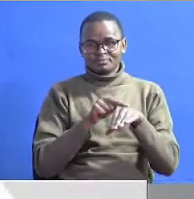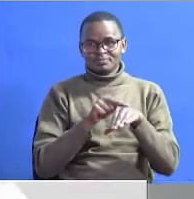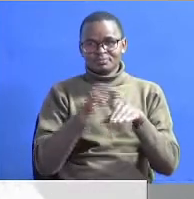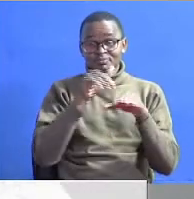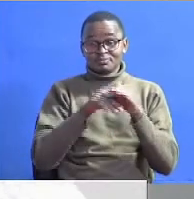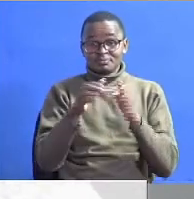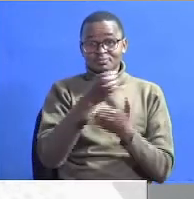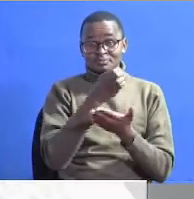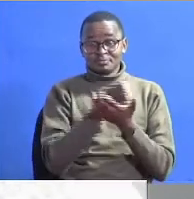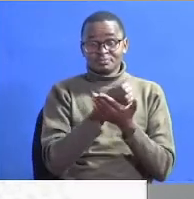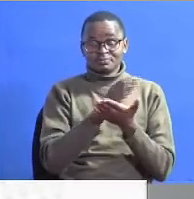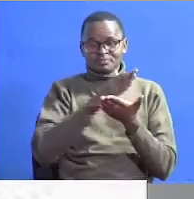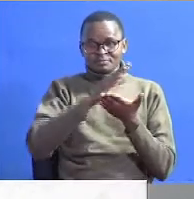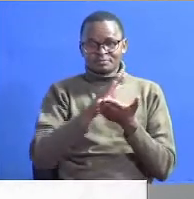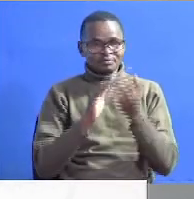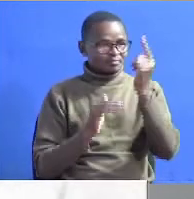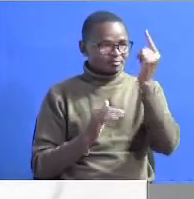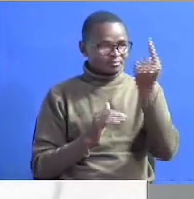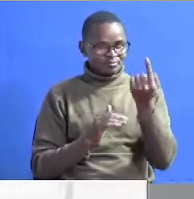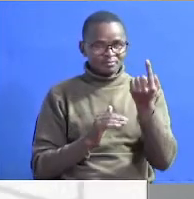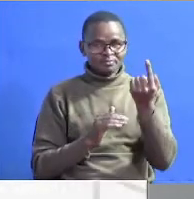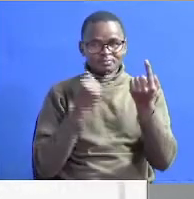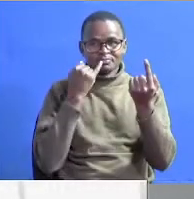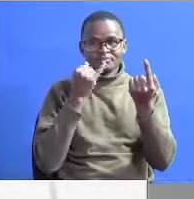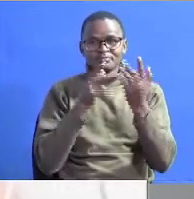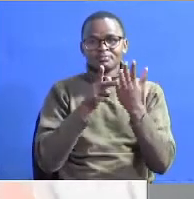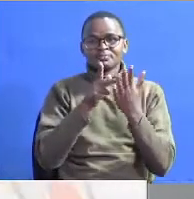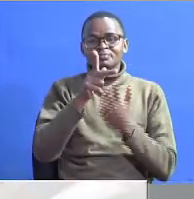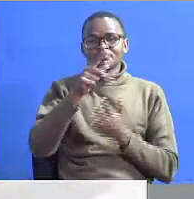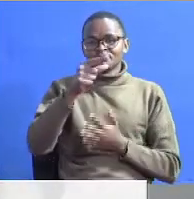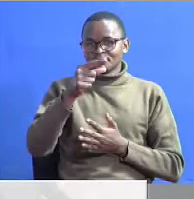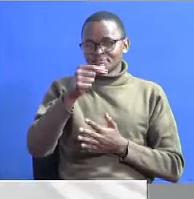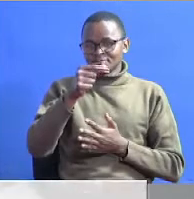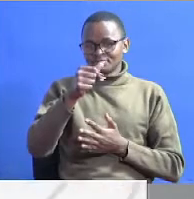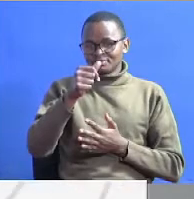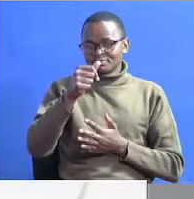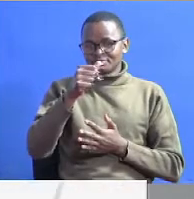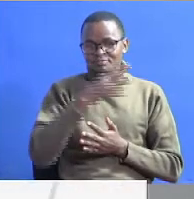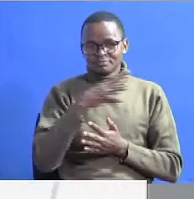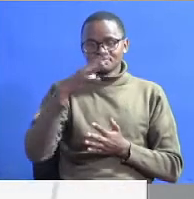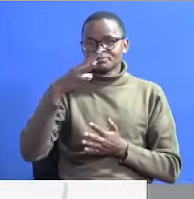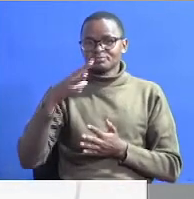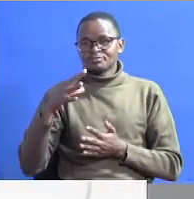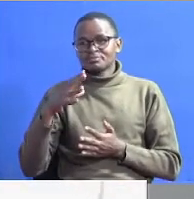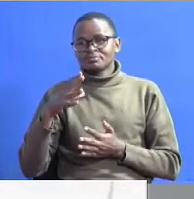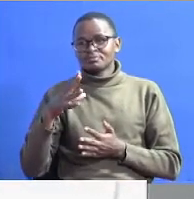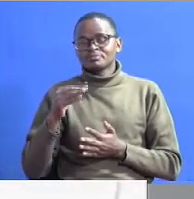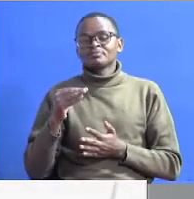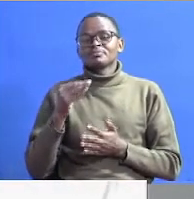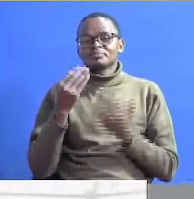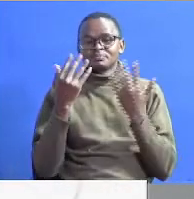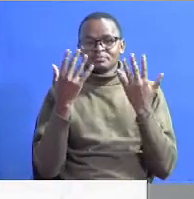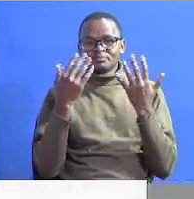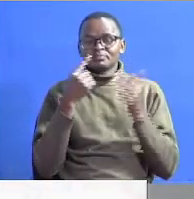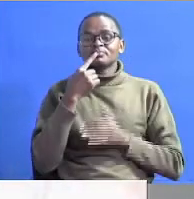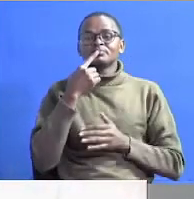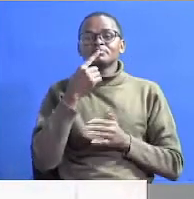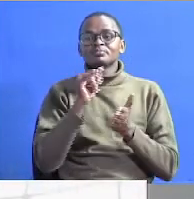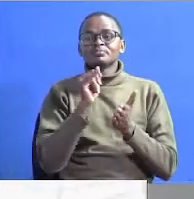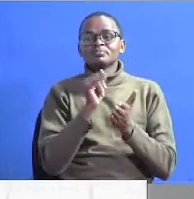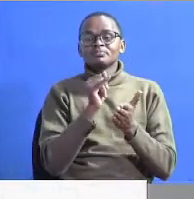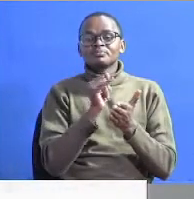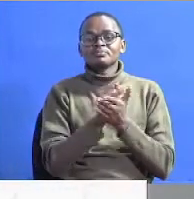the economy part, first one is the prices of unga. And as he was in Meru the other day, he said that